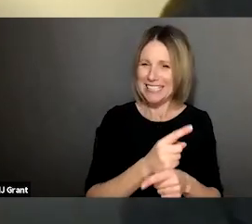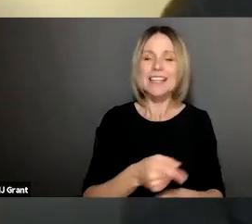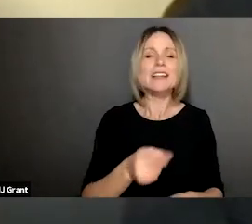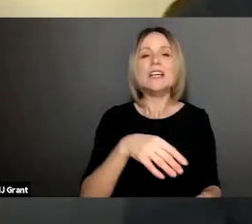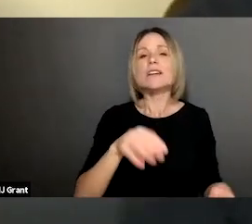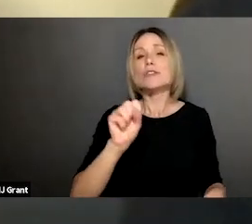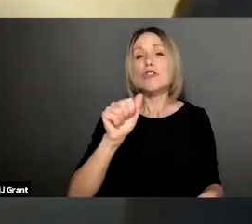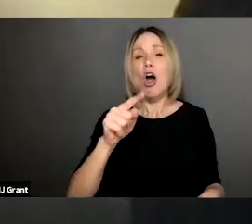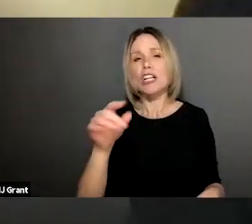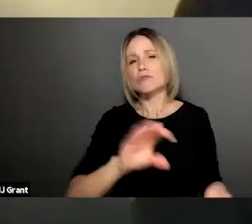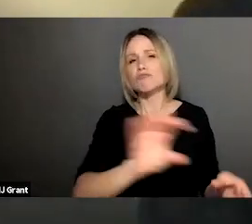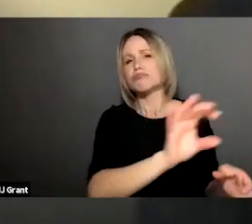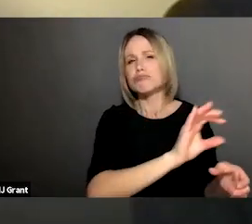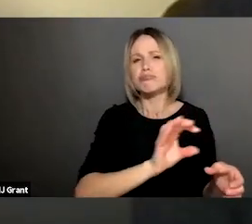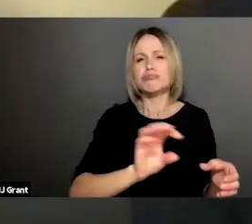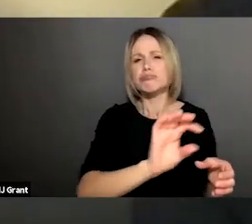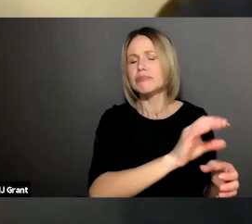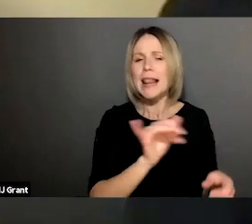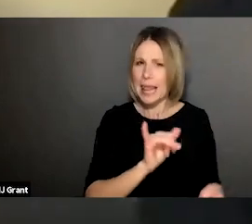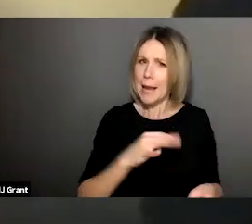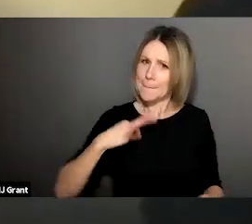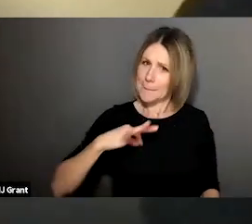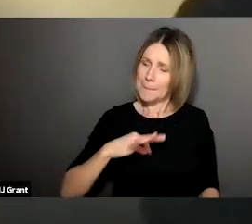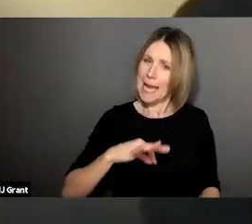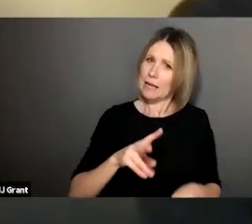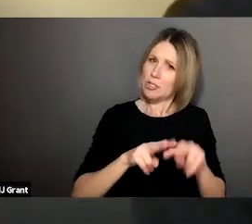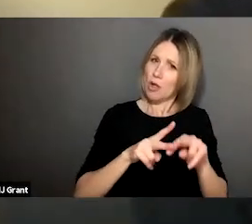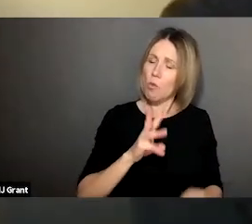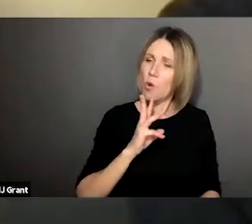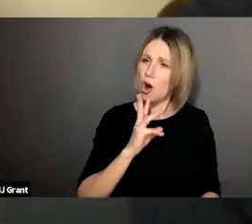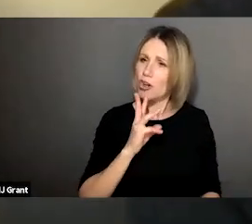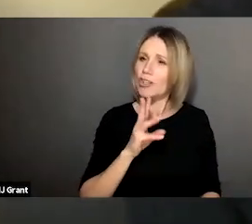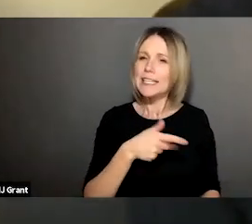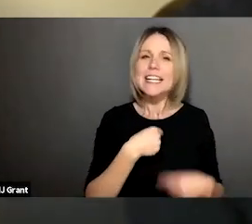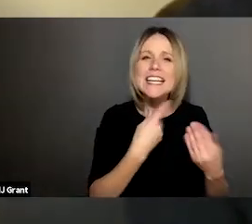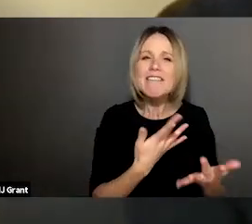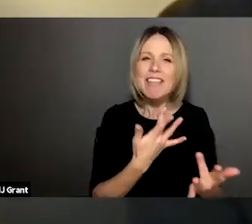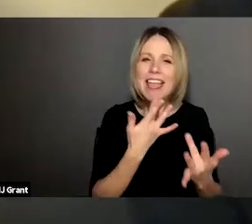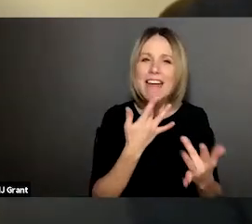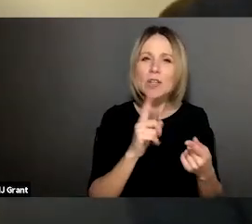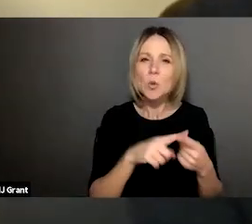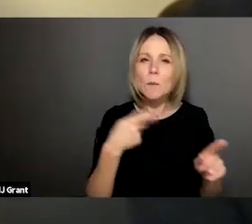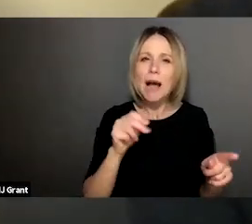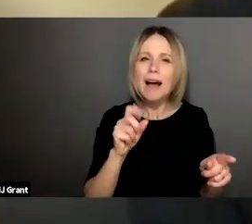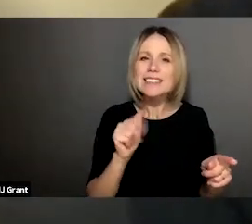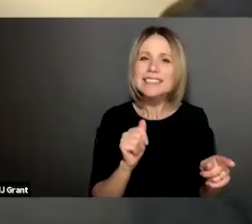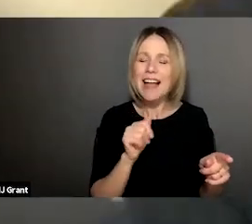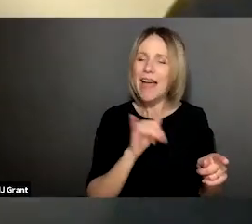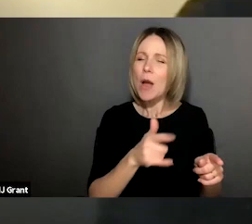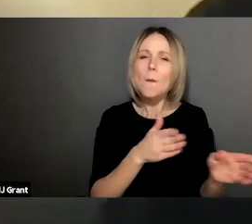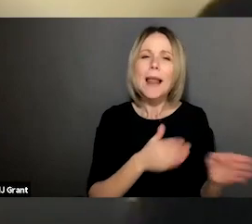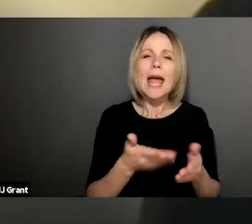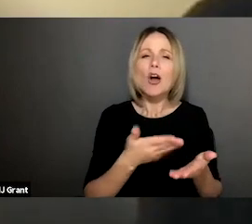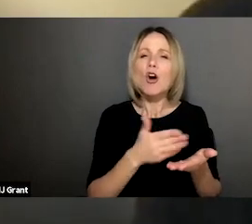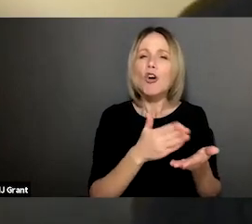Maine seawater. That's so that you will flavor the pasta that you're going to cook in that beautiful, hot,